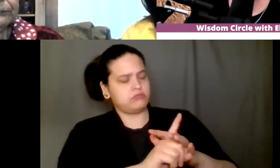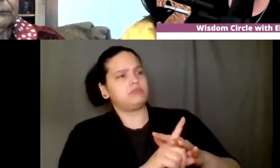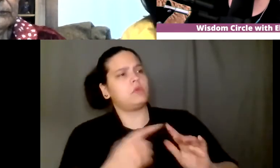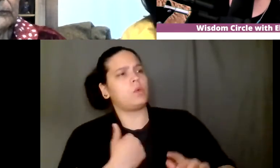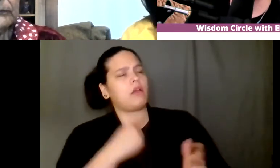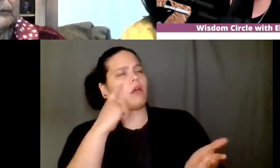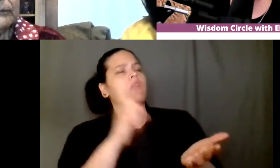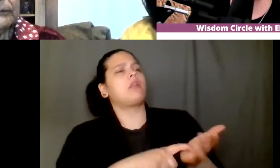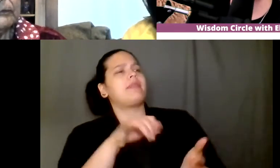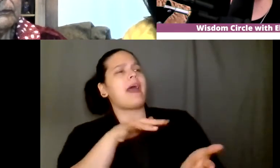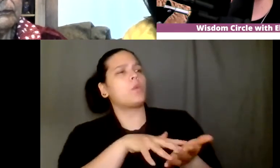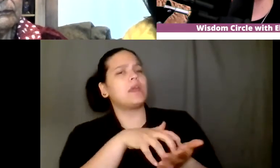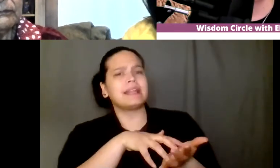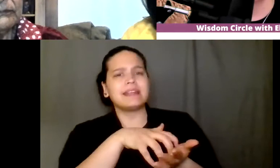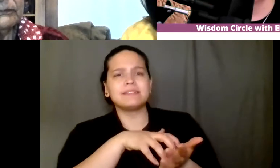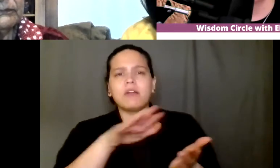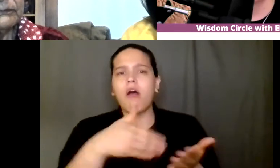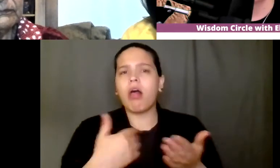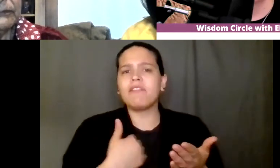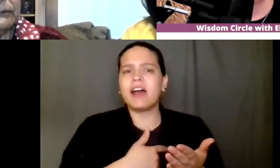us, just like